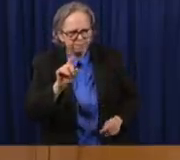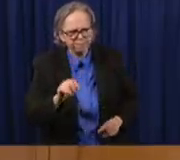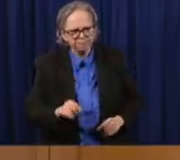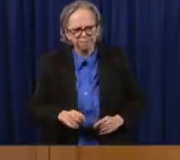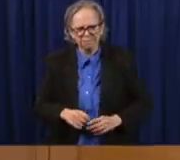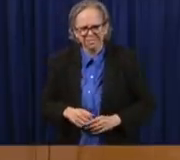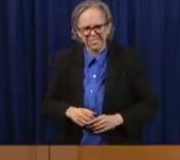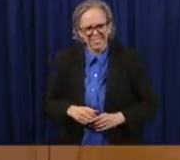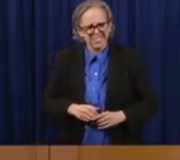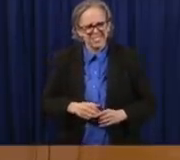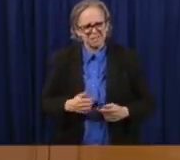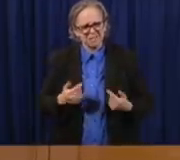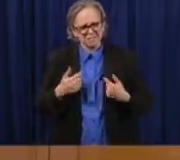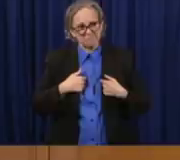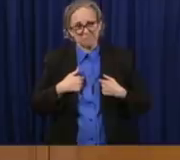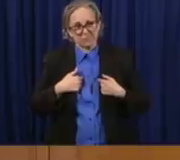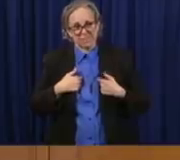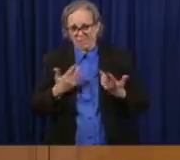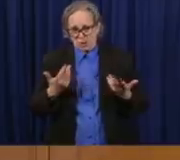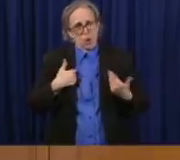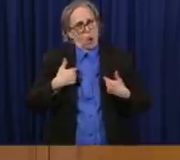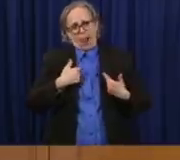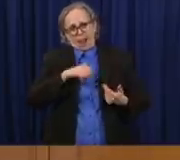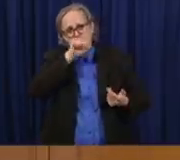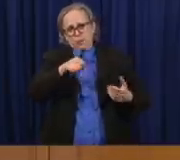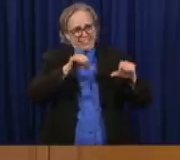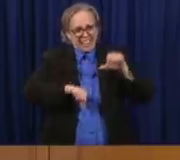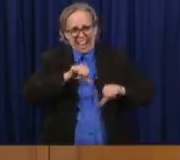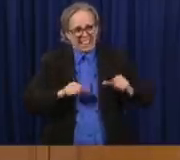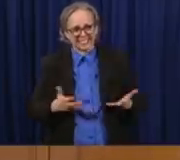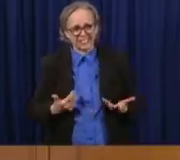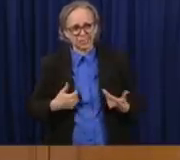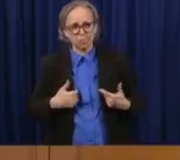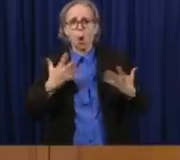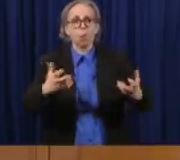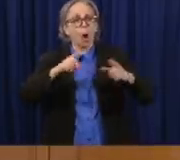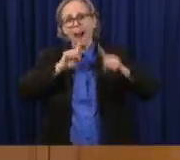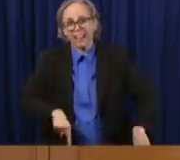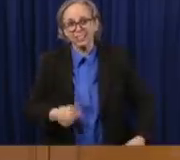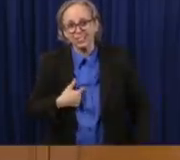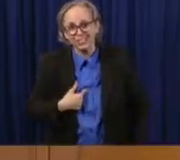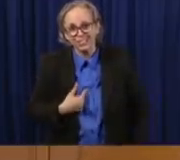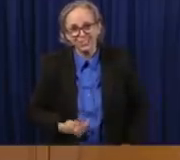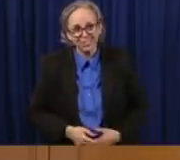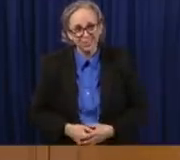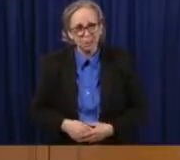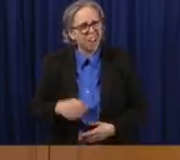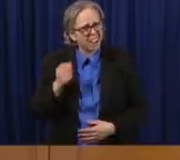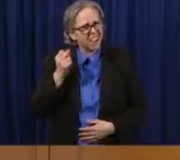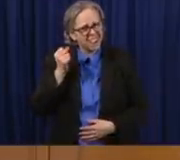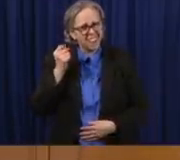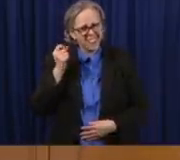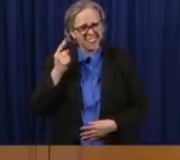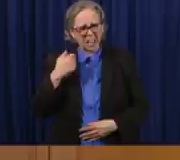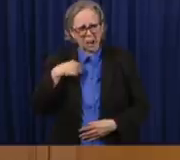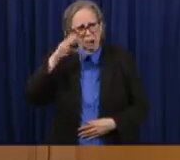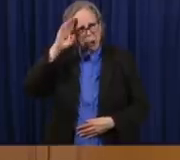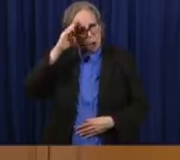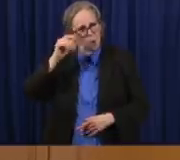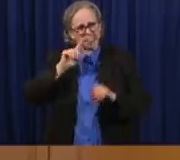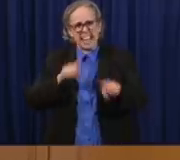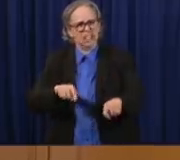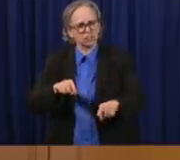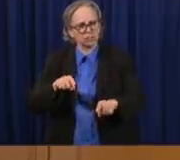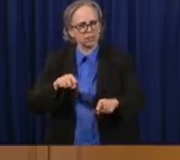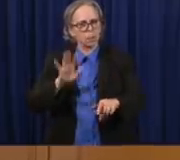of science wants to always have the answers to everything. You know, we know that answers can change. We've seen that all along as we've gone through this